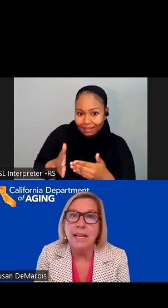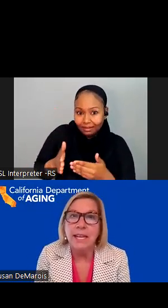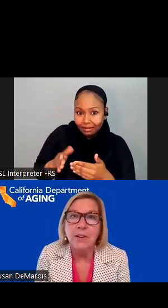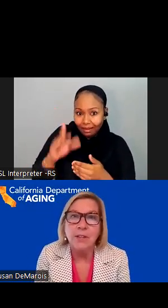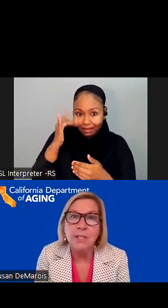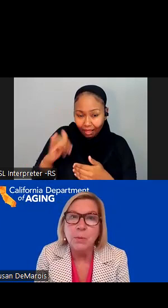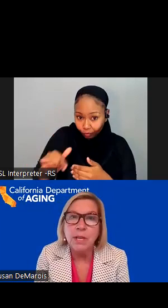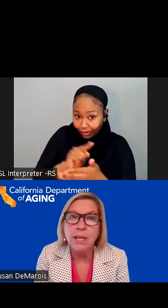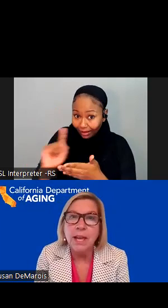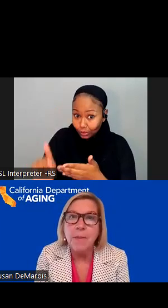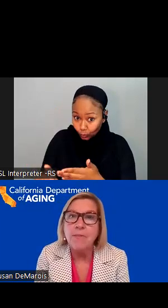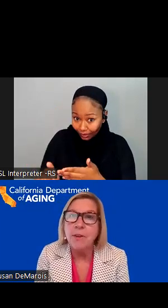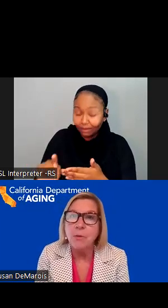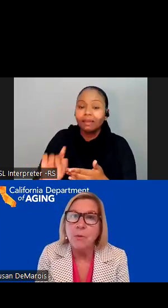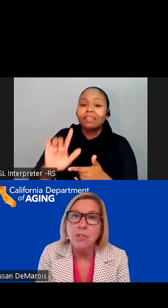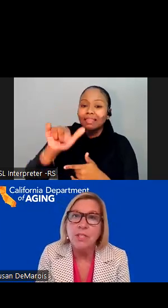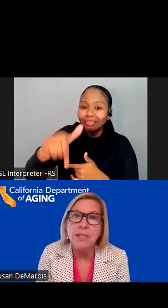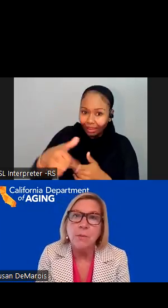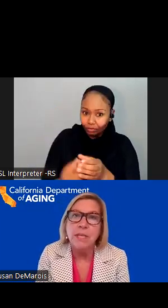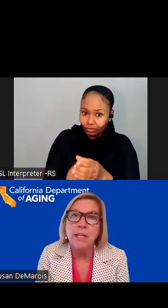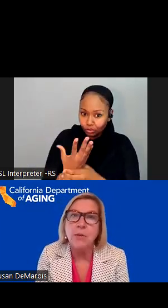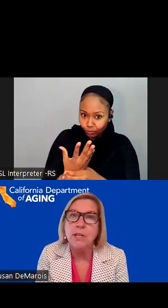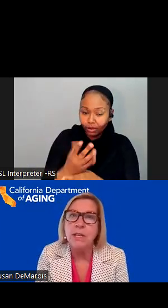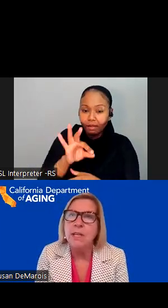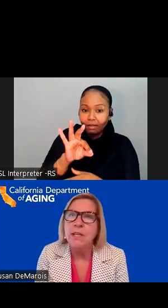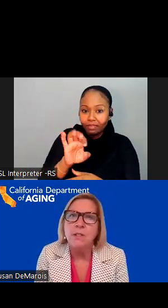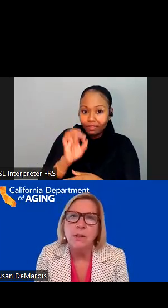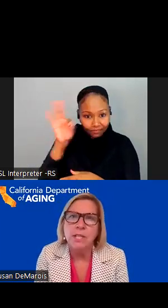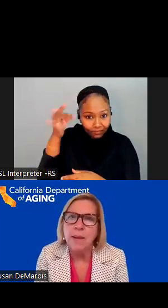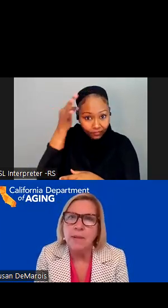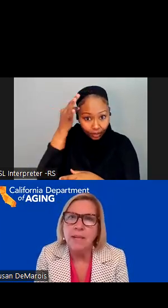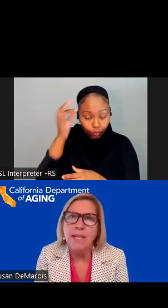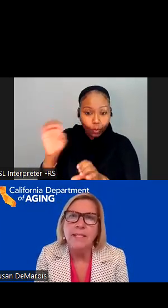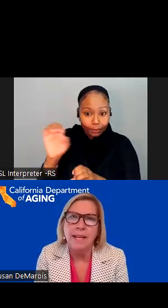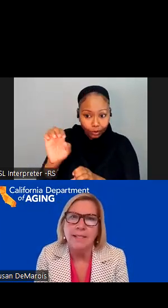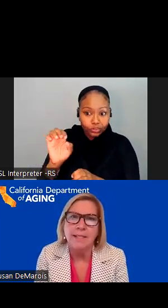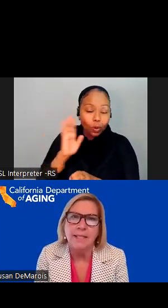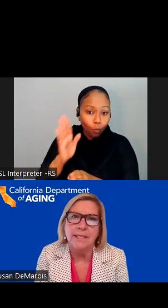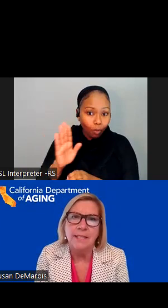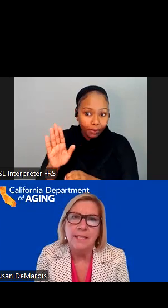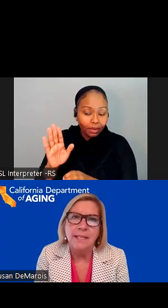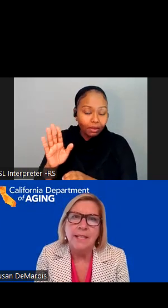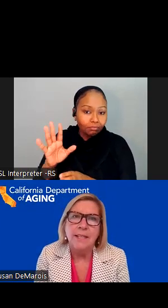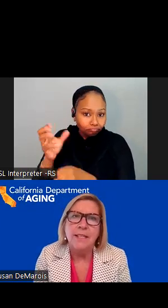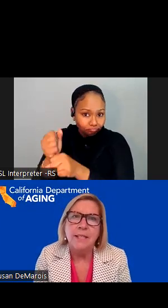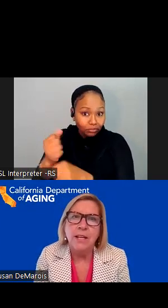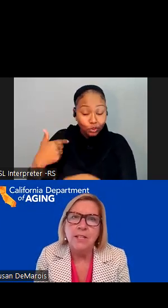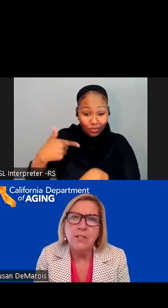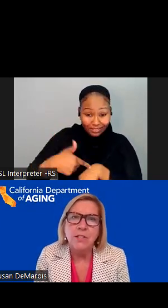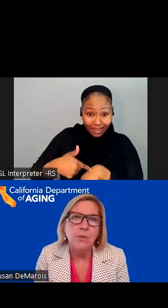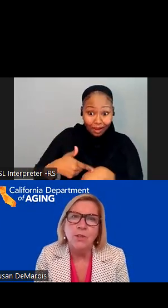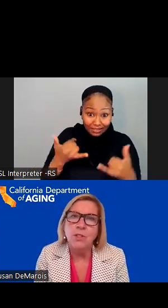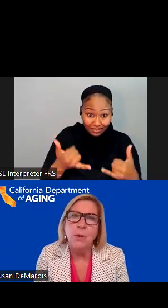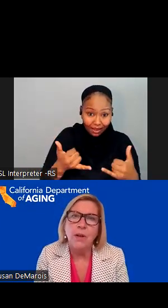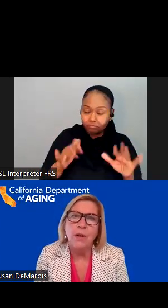and later in the spring, the federal emergency will be concluding. So our timing is excellent. This